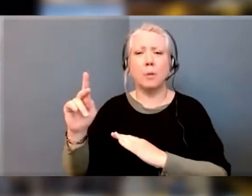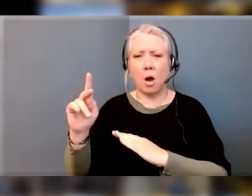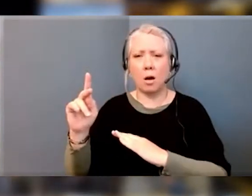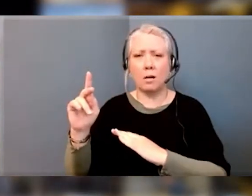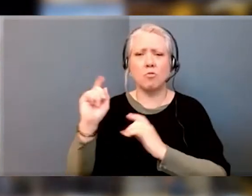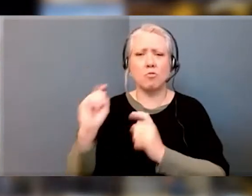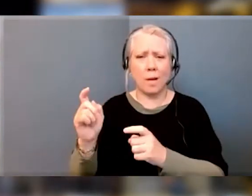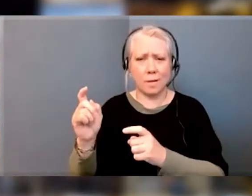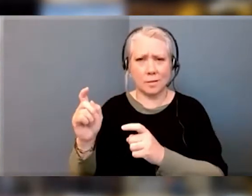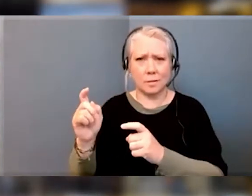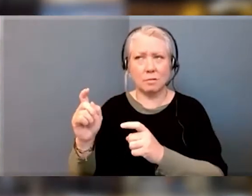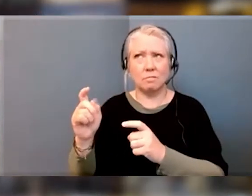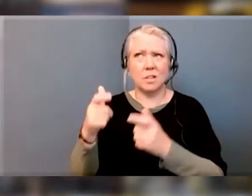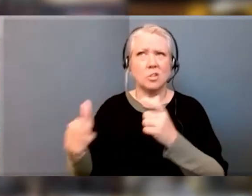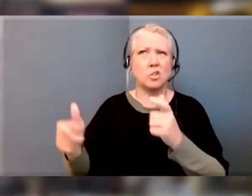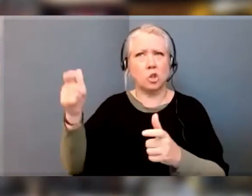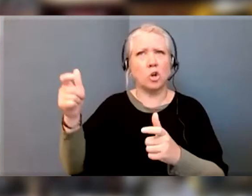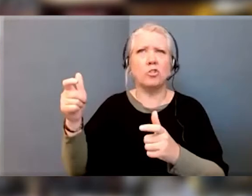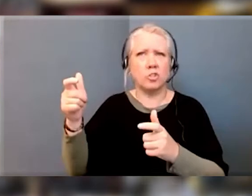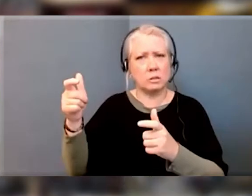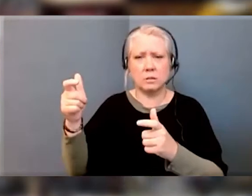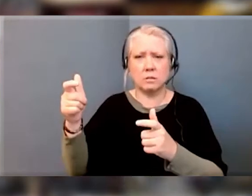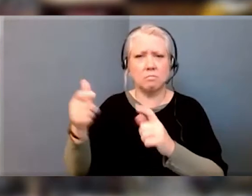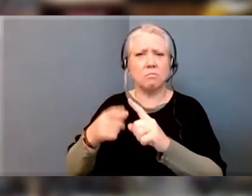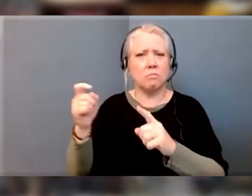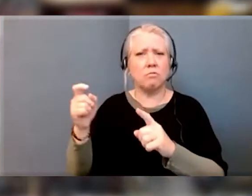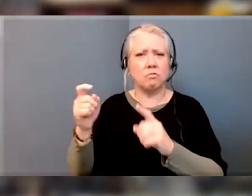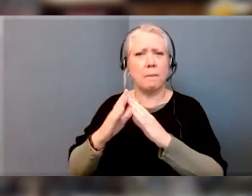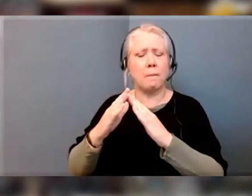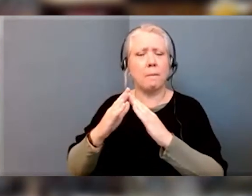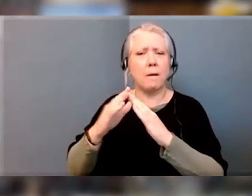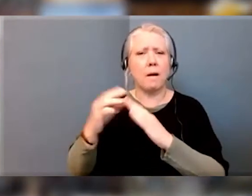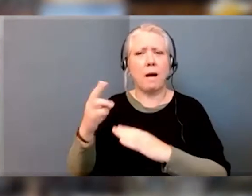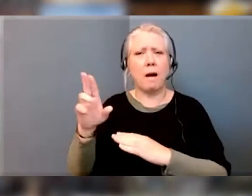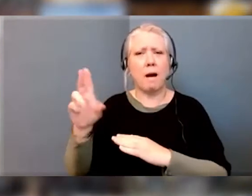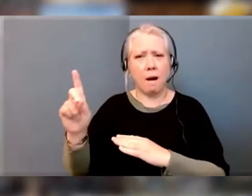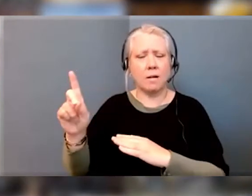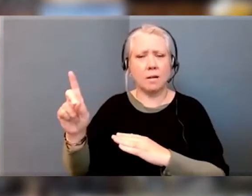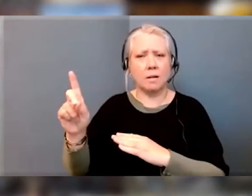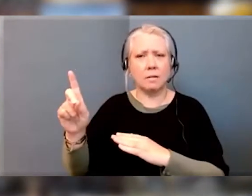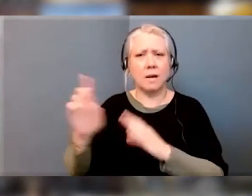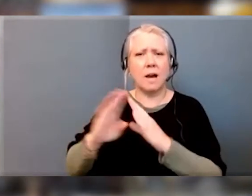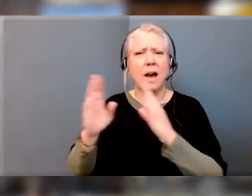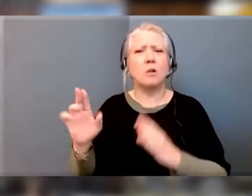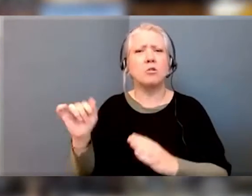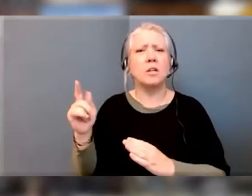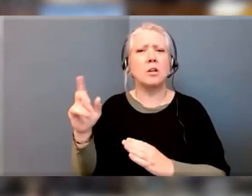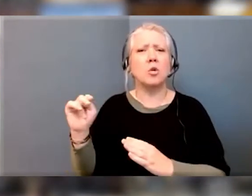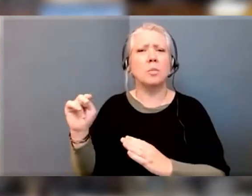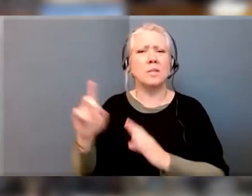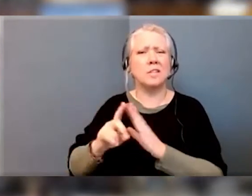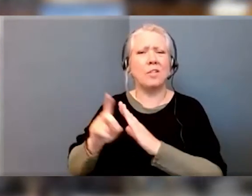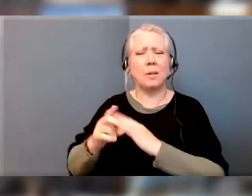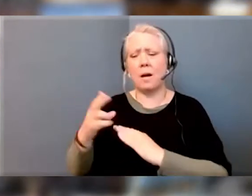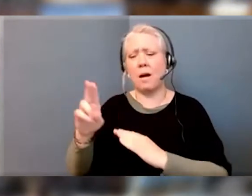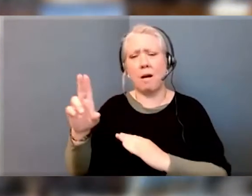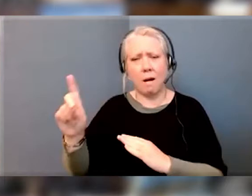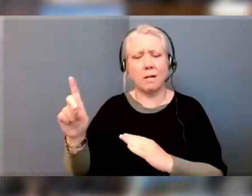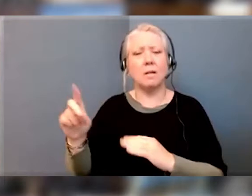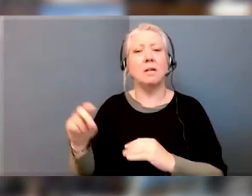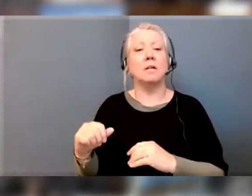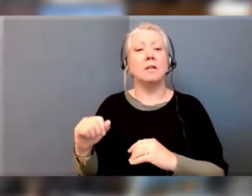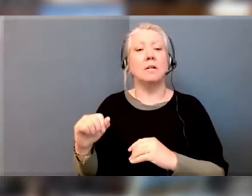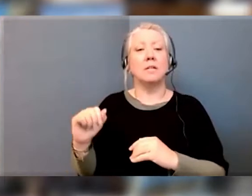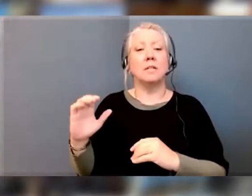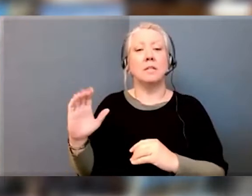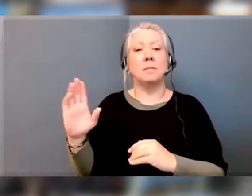the U.S. Department of Housing and Urban Development, or HUD, as we call it. And the CDBG funds are